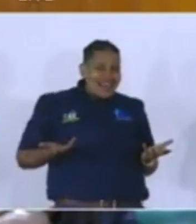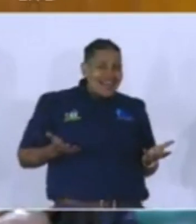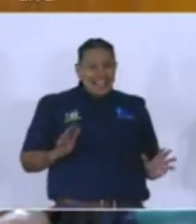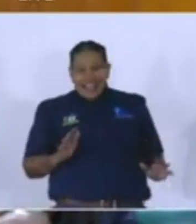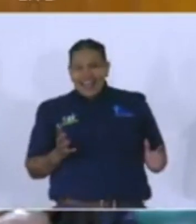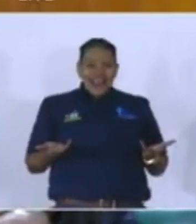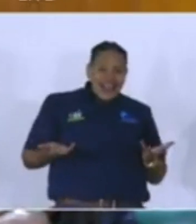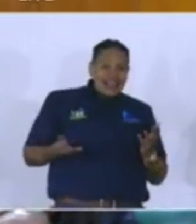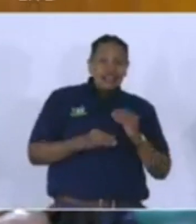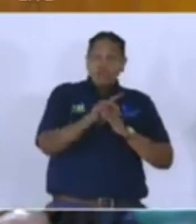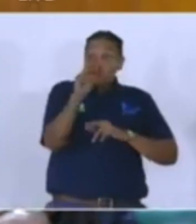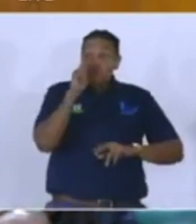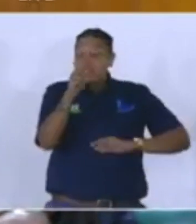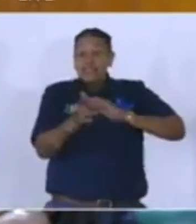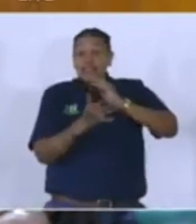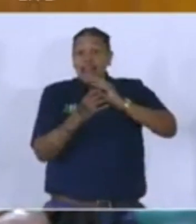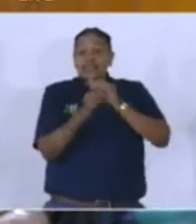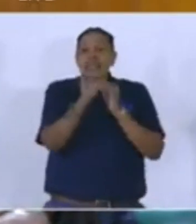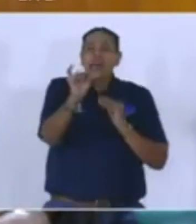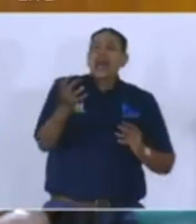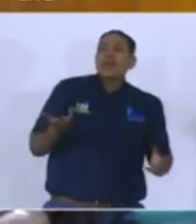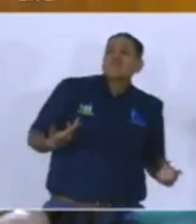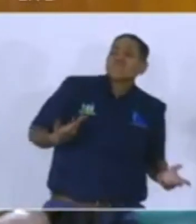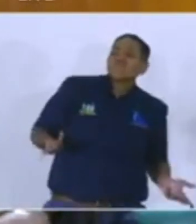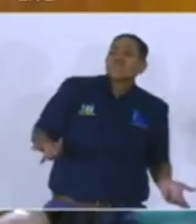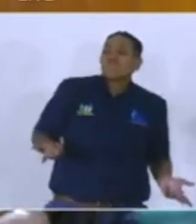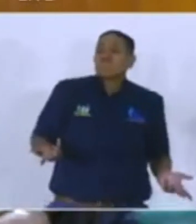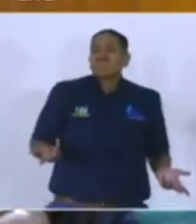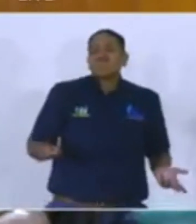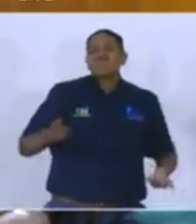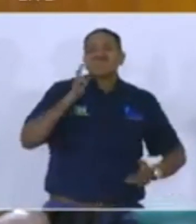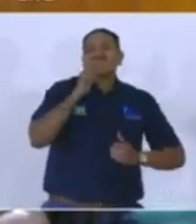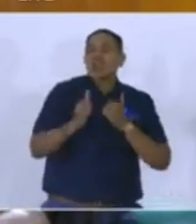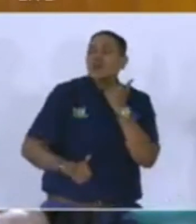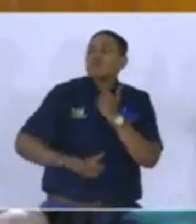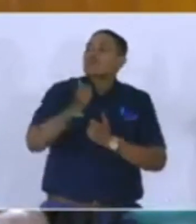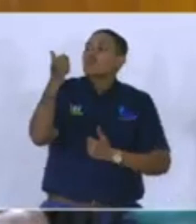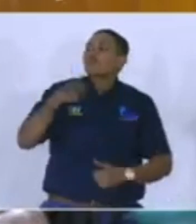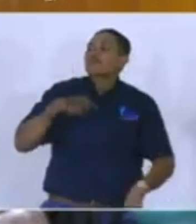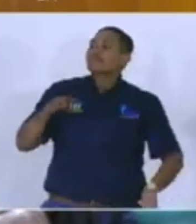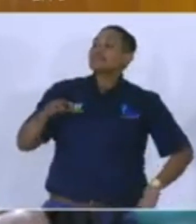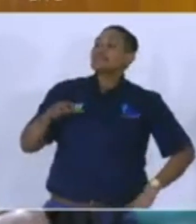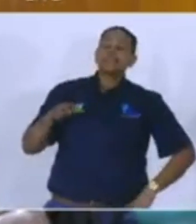They see technology as a threat.